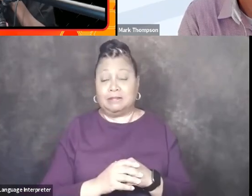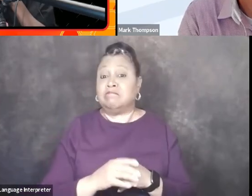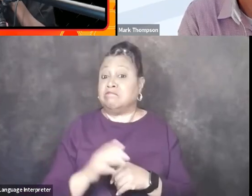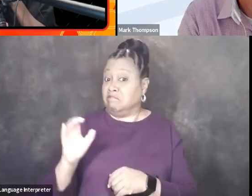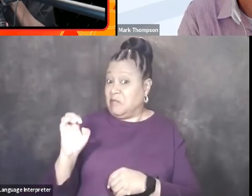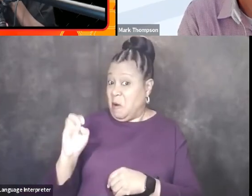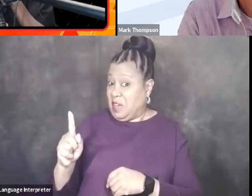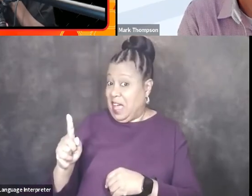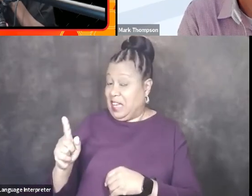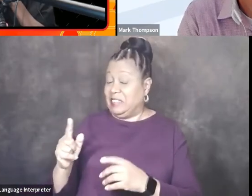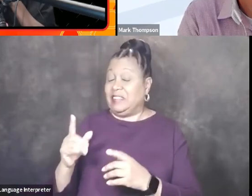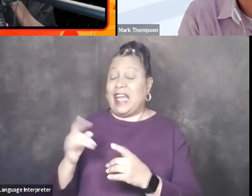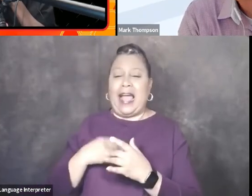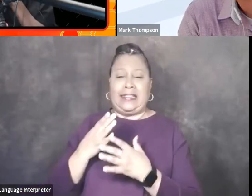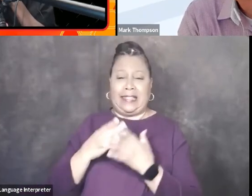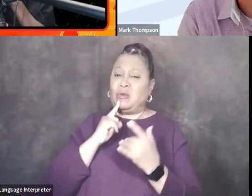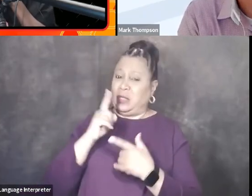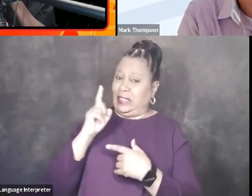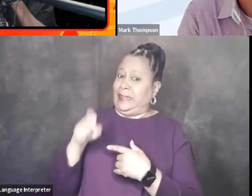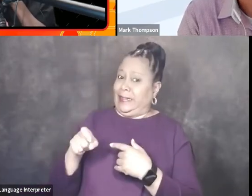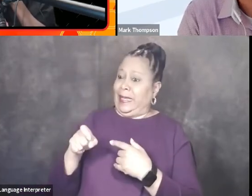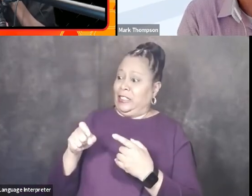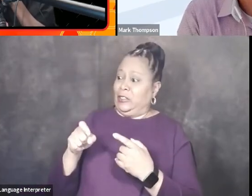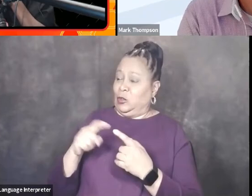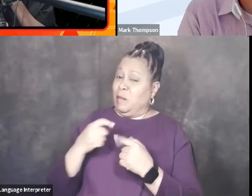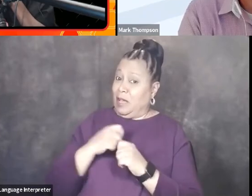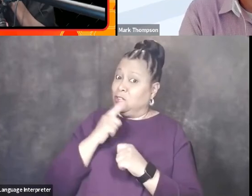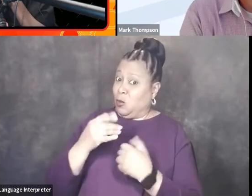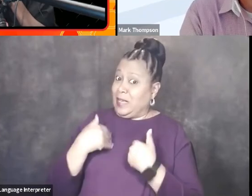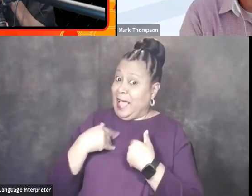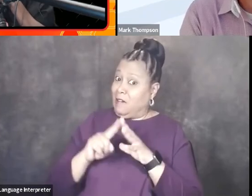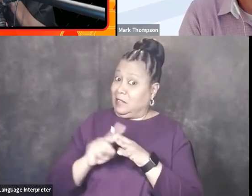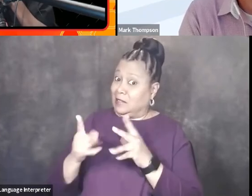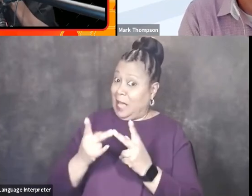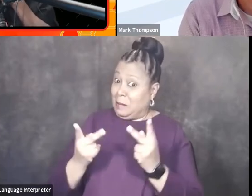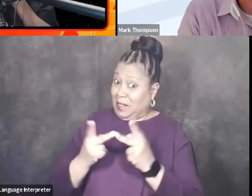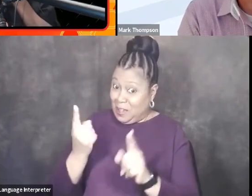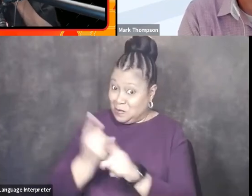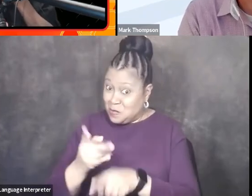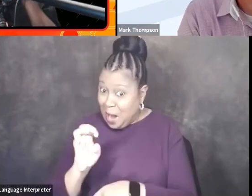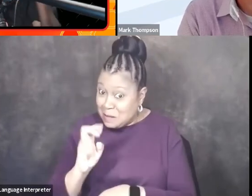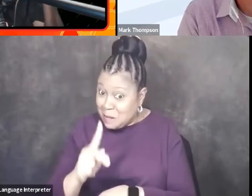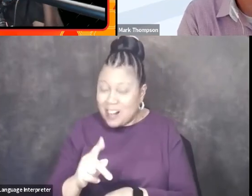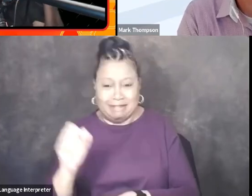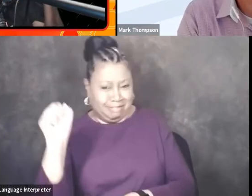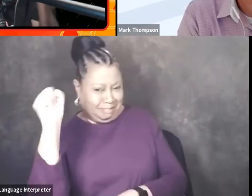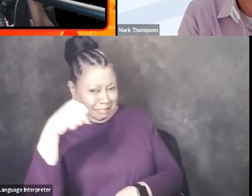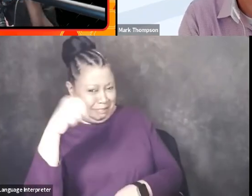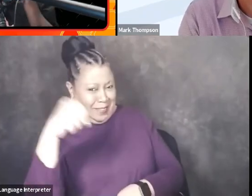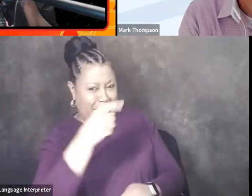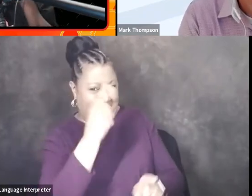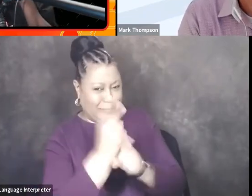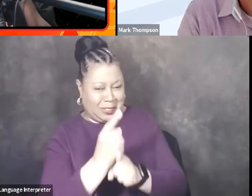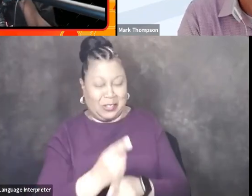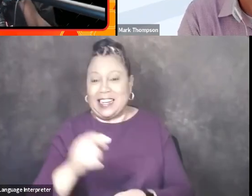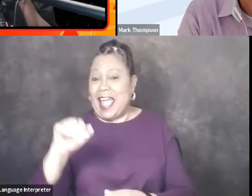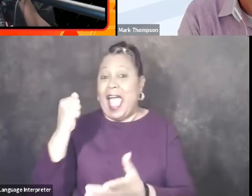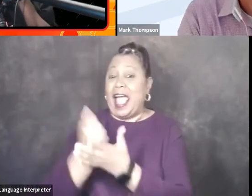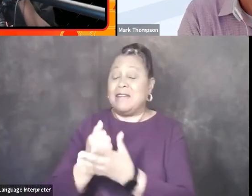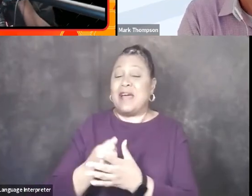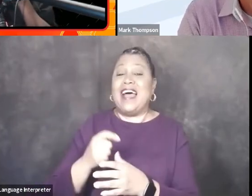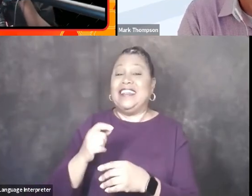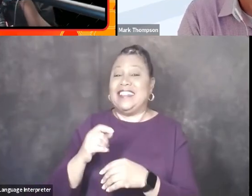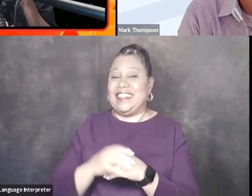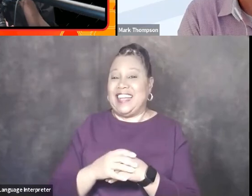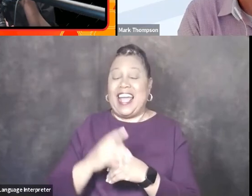right. Yeah, that's something we really need to make sure we have an escape plan. Was that right, Mark? Absolutely, absolutely. And you imagine that, the I power mean,